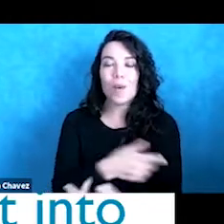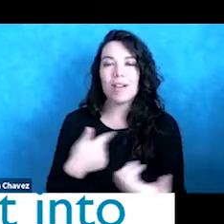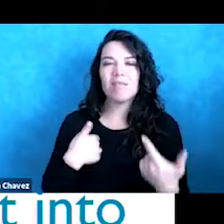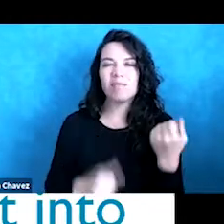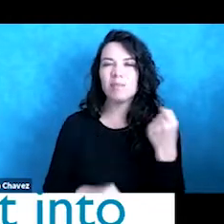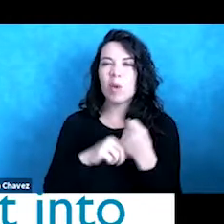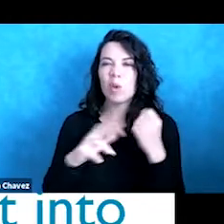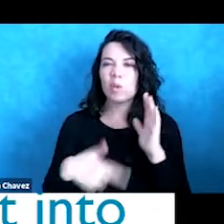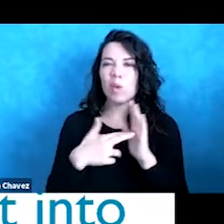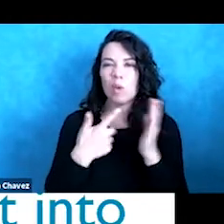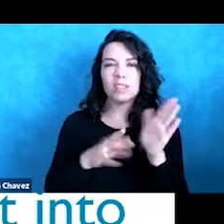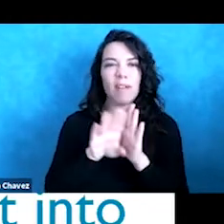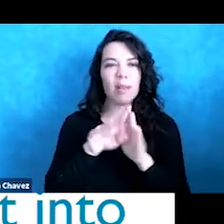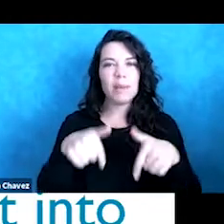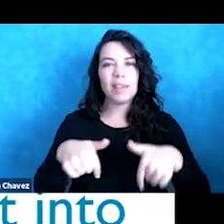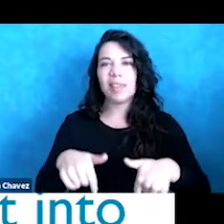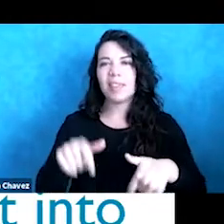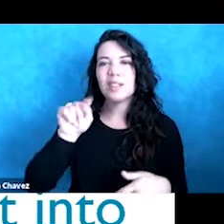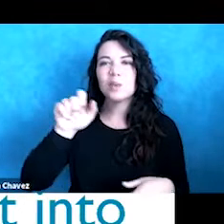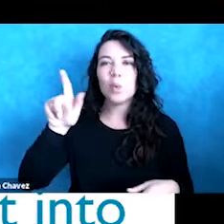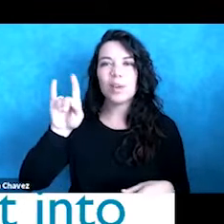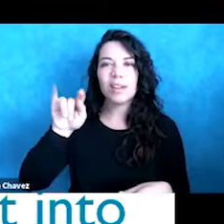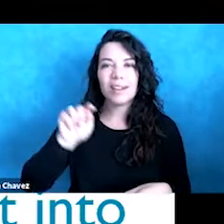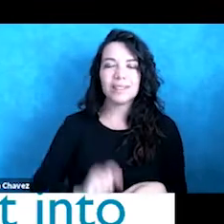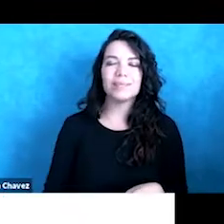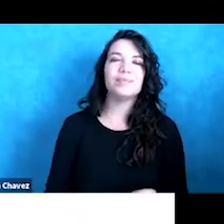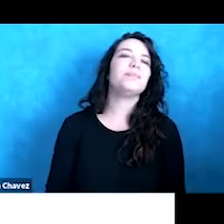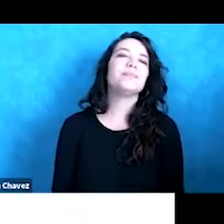in the development of this toolkit. Next slide.